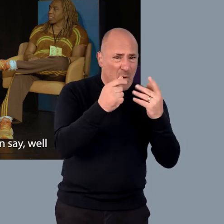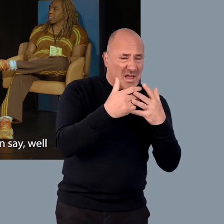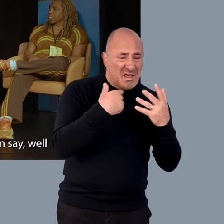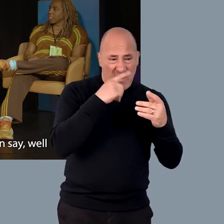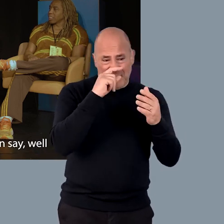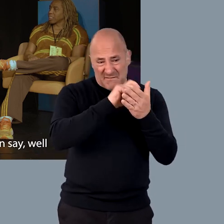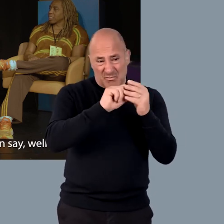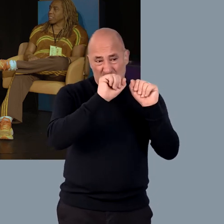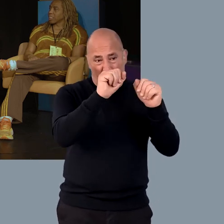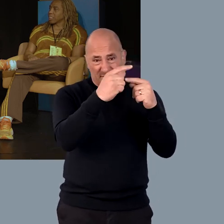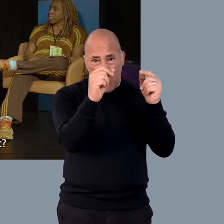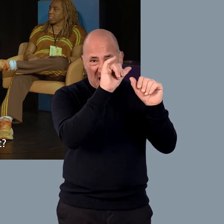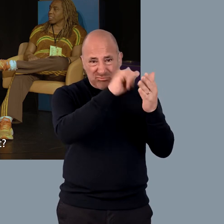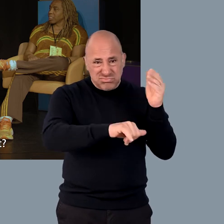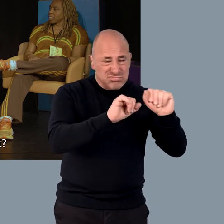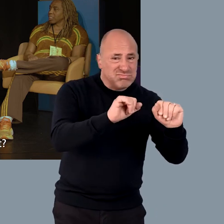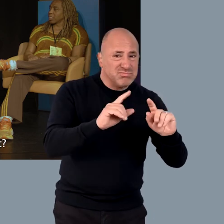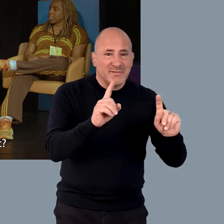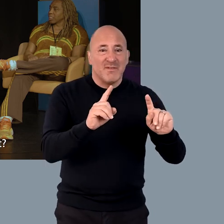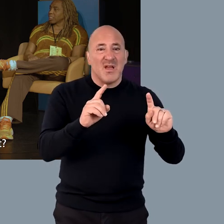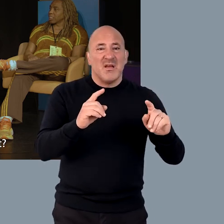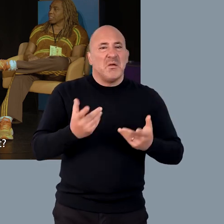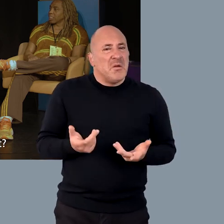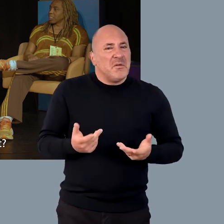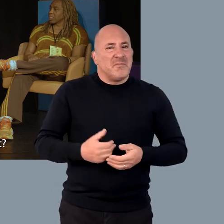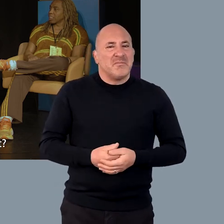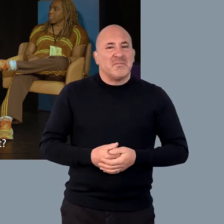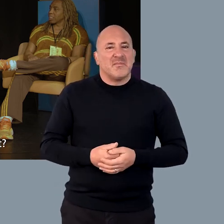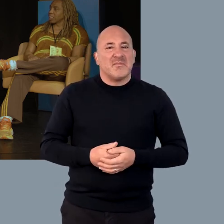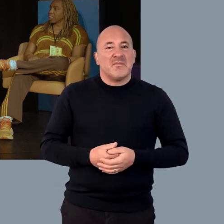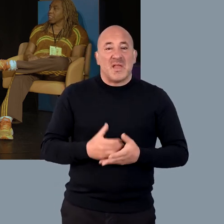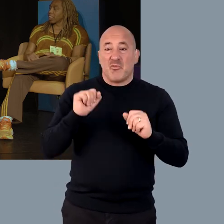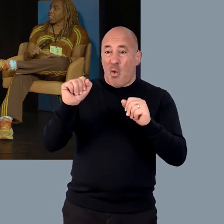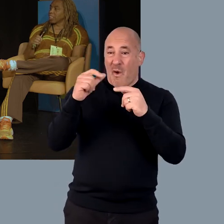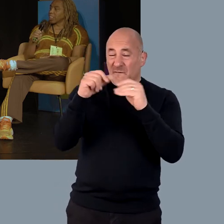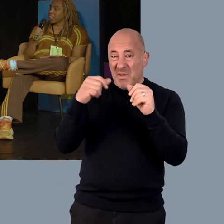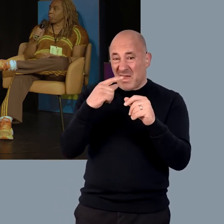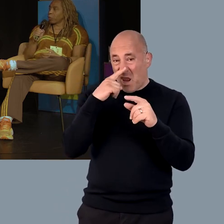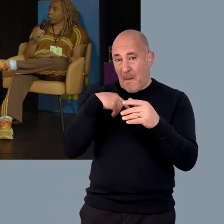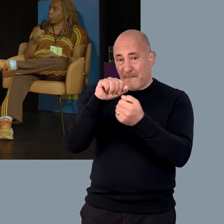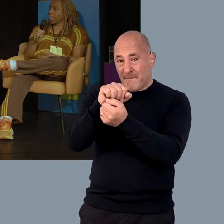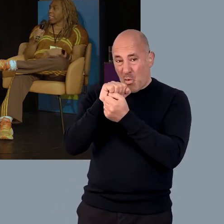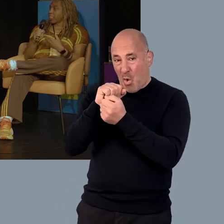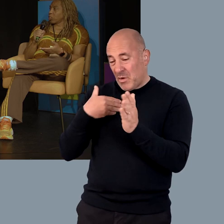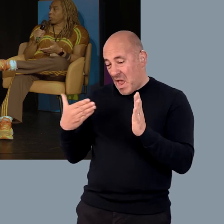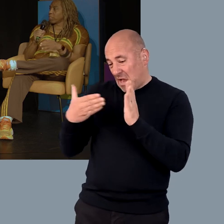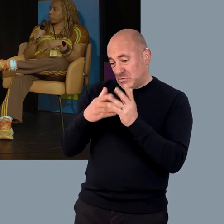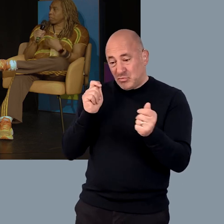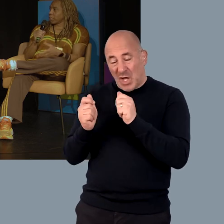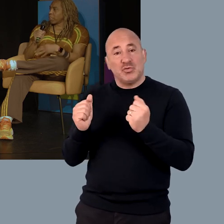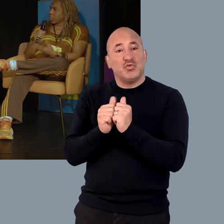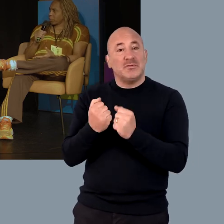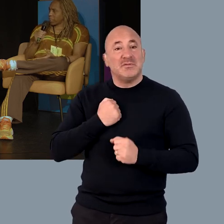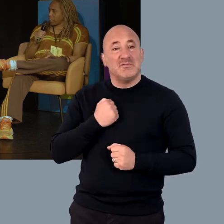maybe places that you can say well is there a format can i fill in your format so yeah can i borrow your format and add to